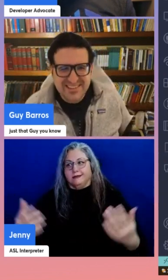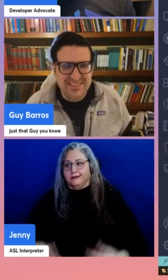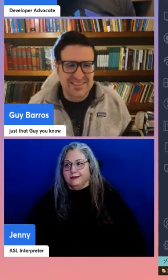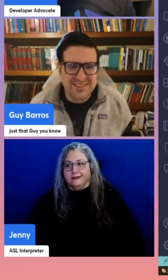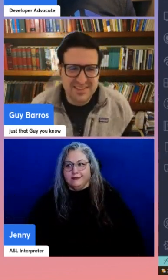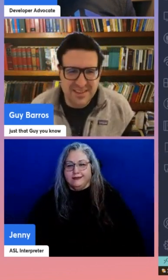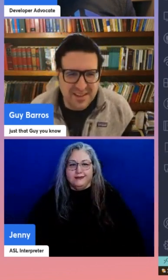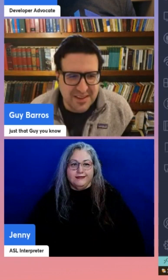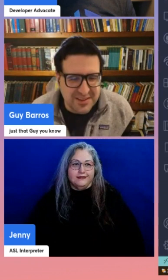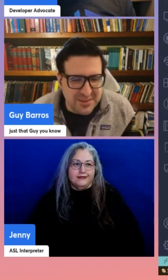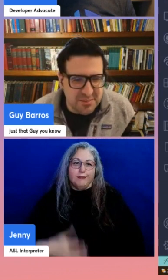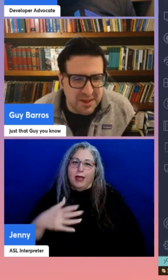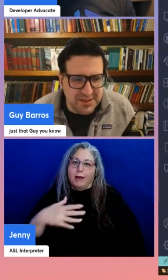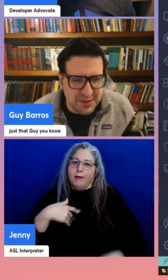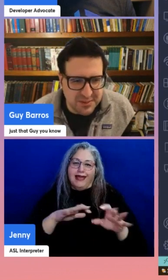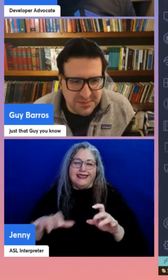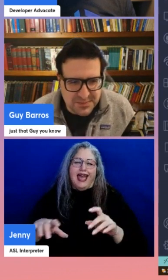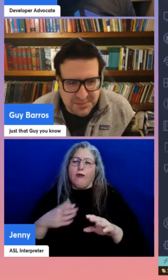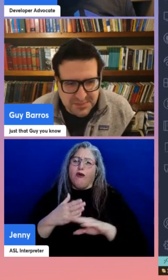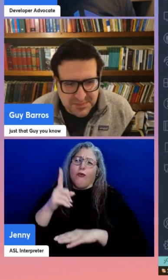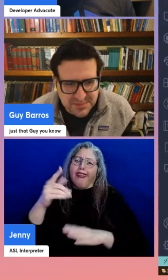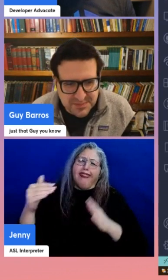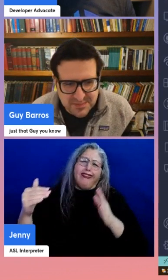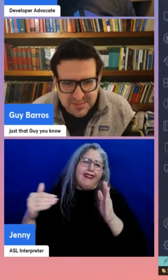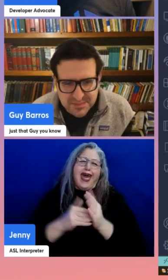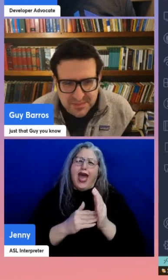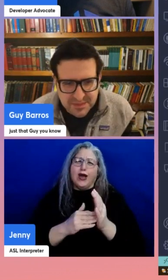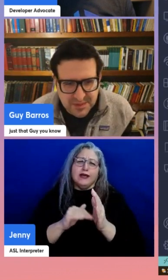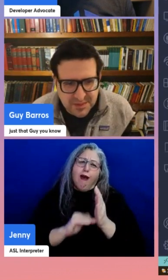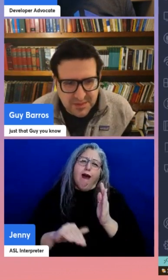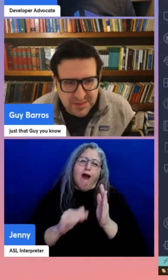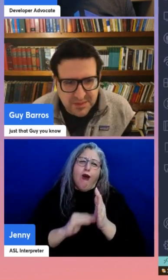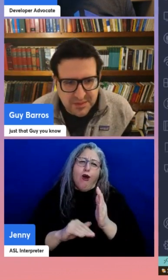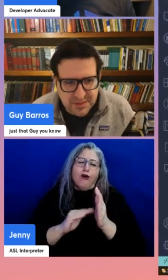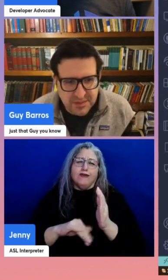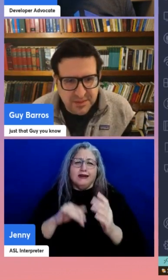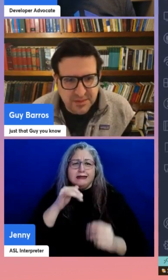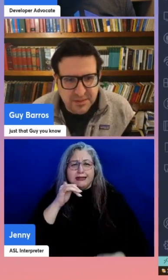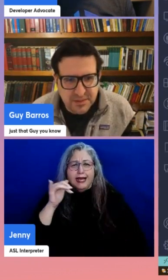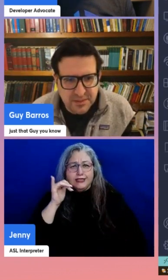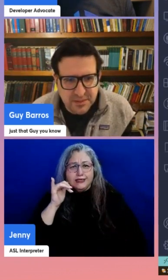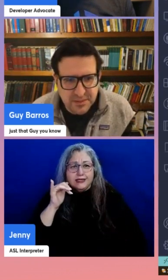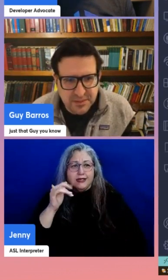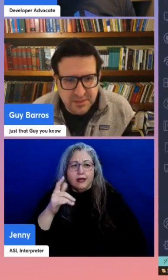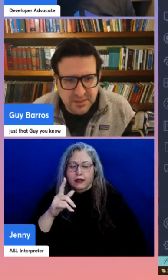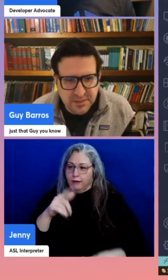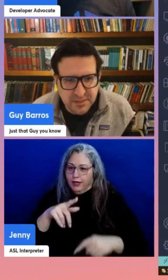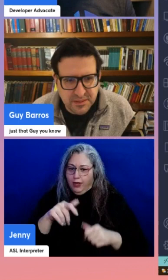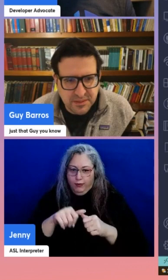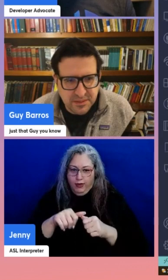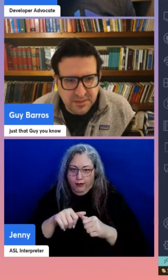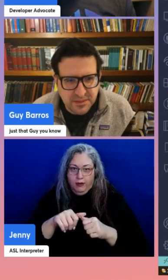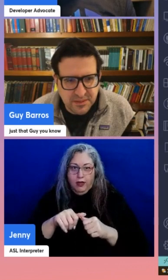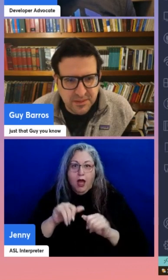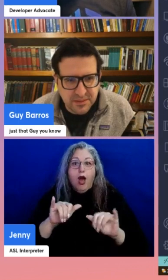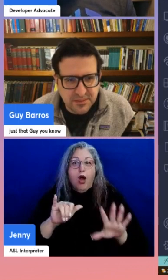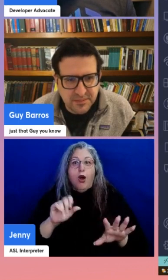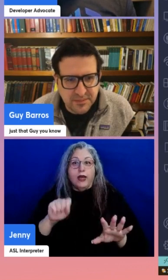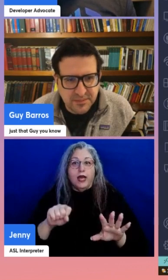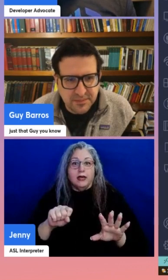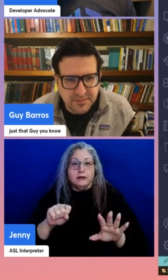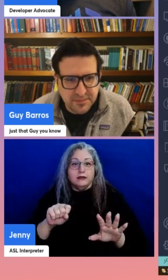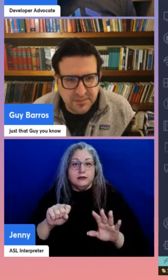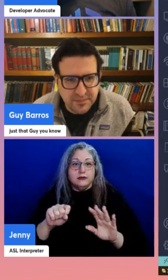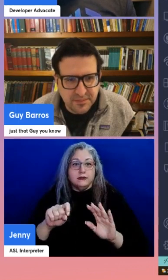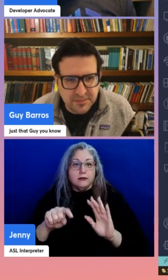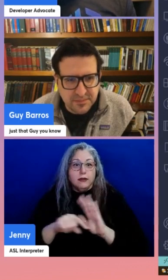I must have typed this 1,000 times. -o? Yesterday. Yeah, I can't remember. It is -o.